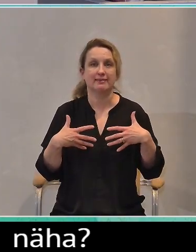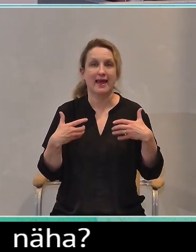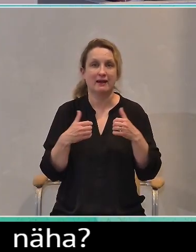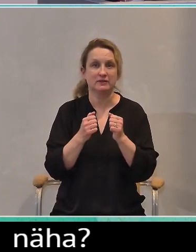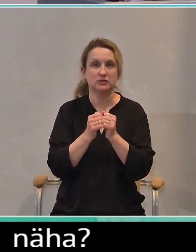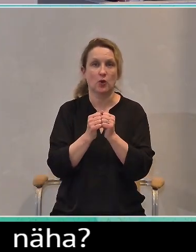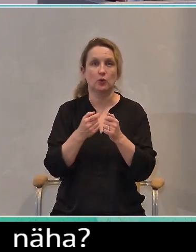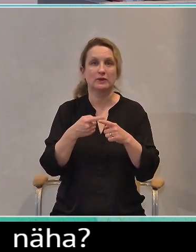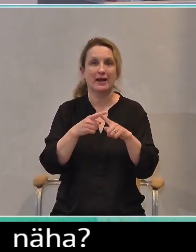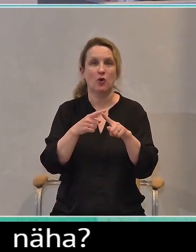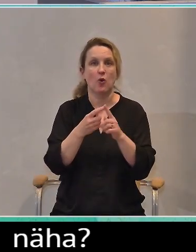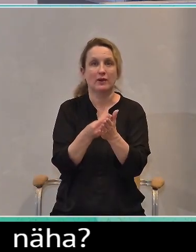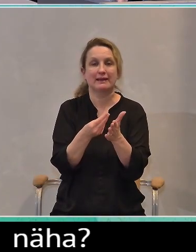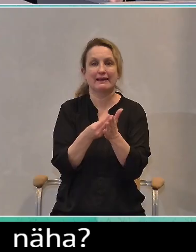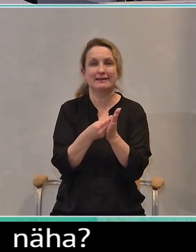One positive development is